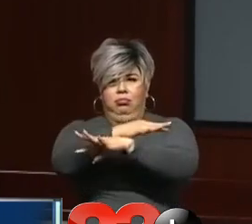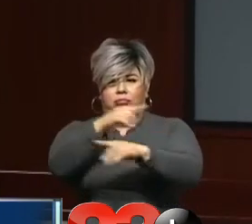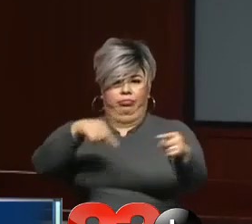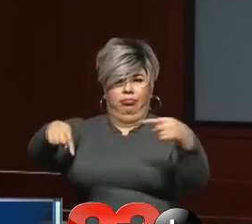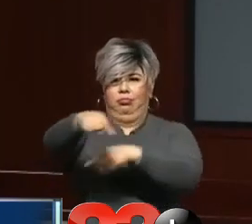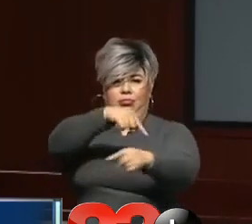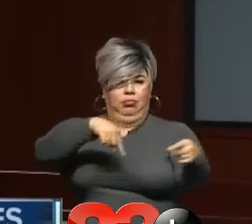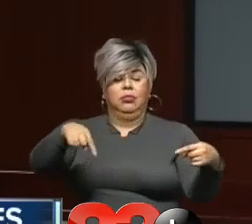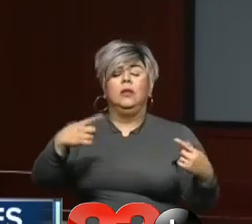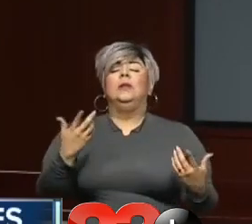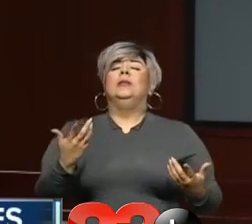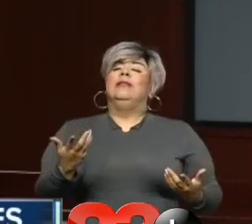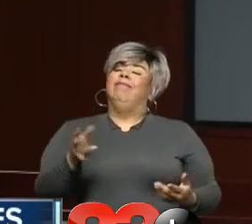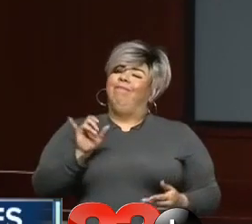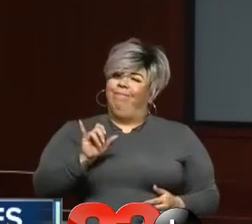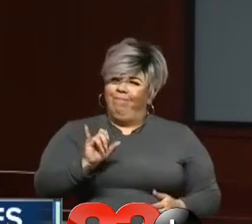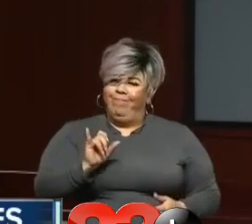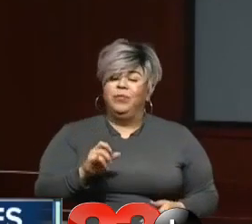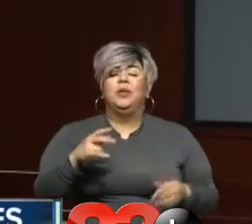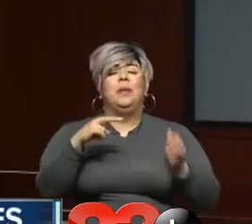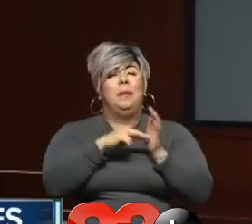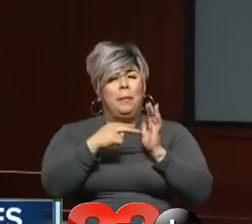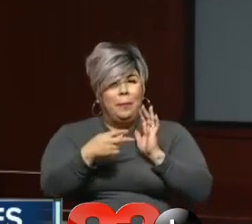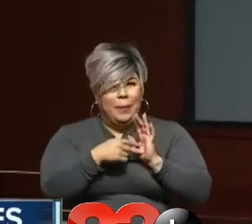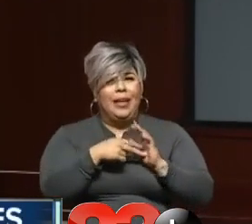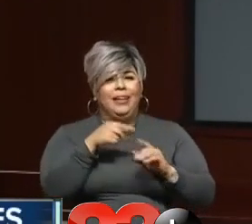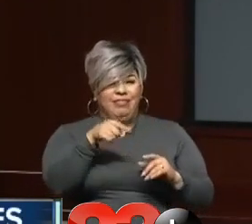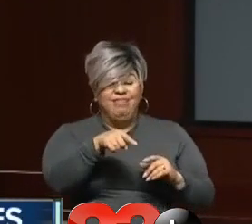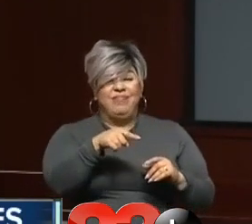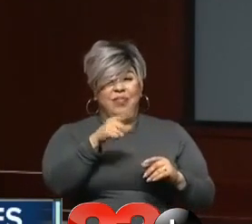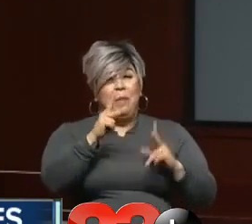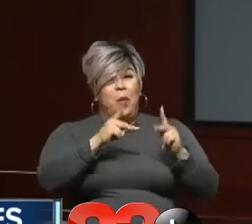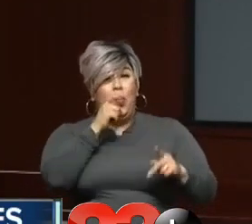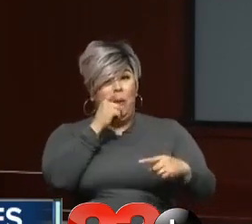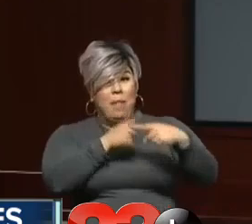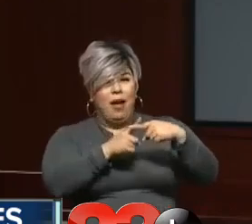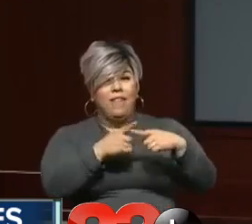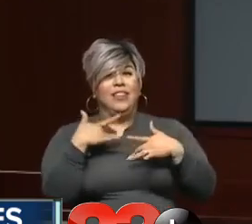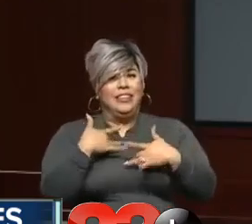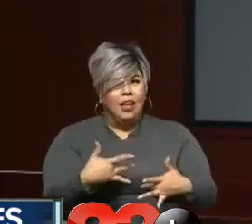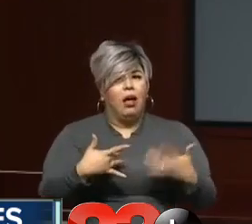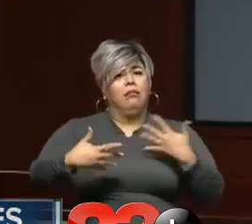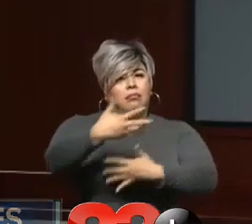To watch that full press conference, you can visit our website, turnto23.com, and all of our social media platforms.